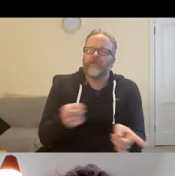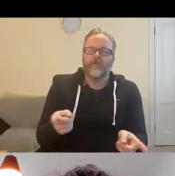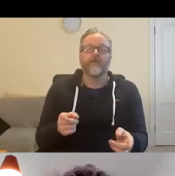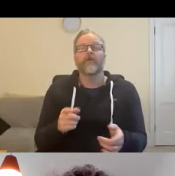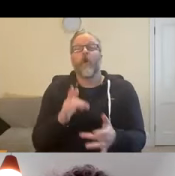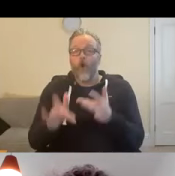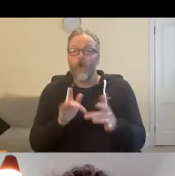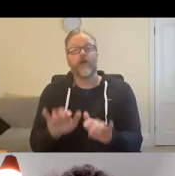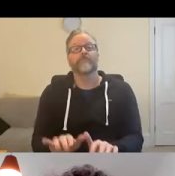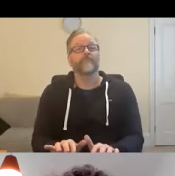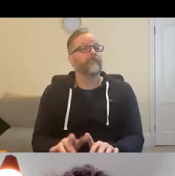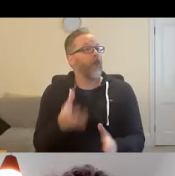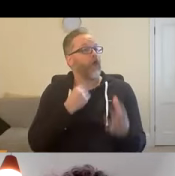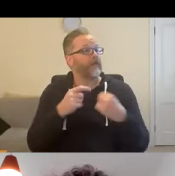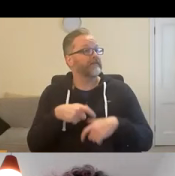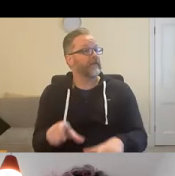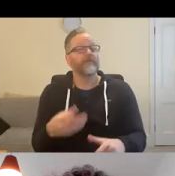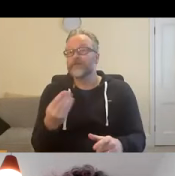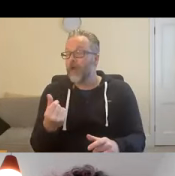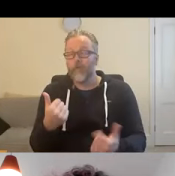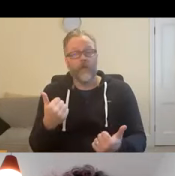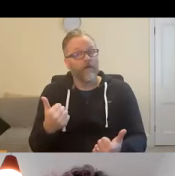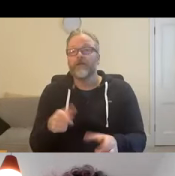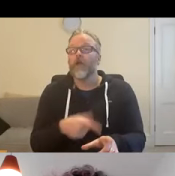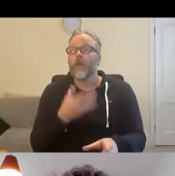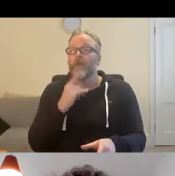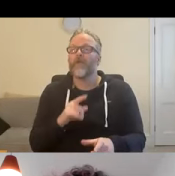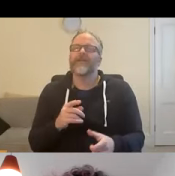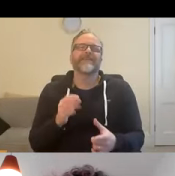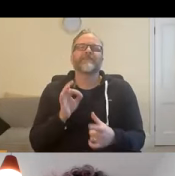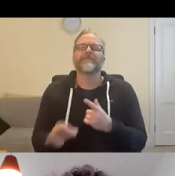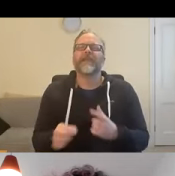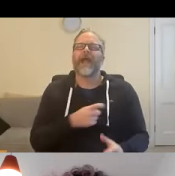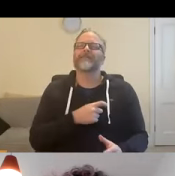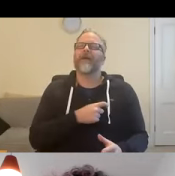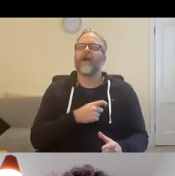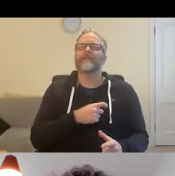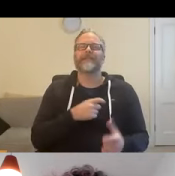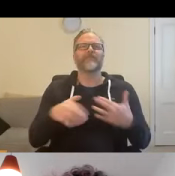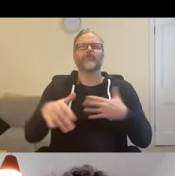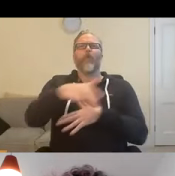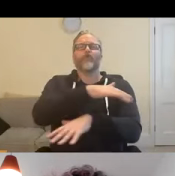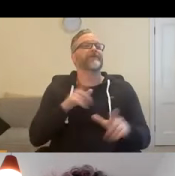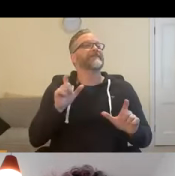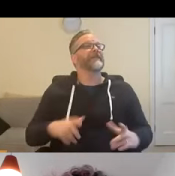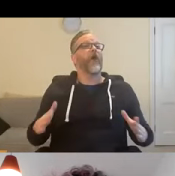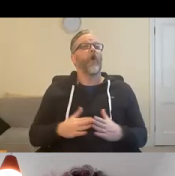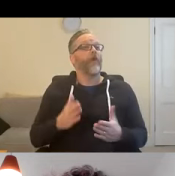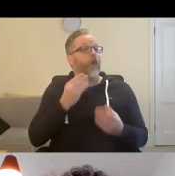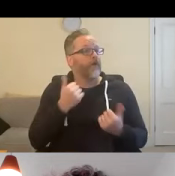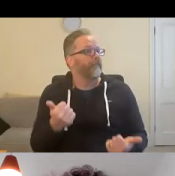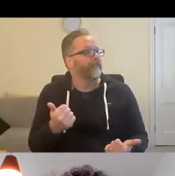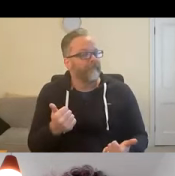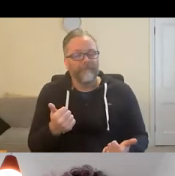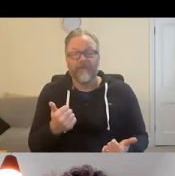a positive, particularly some young people with particular types of anxiety. Young people have also reported that they've really found a